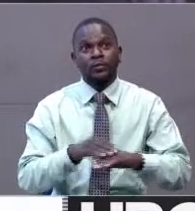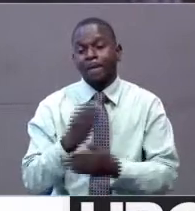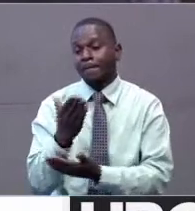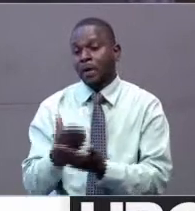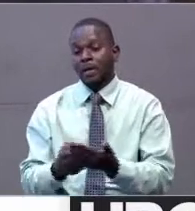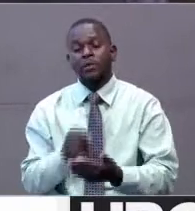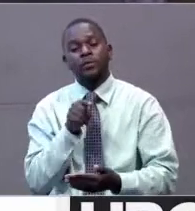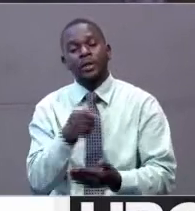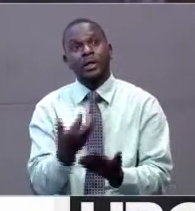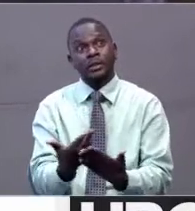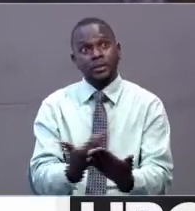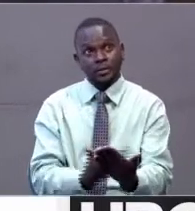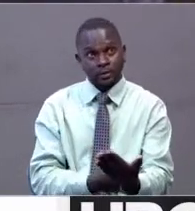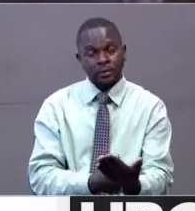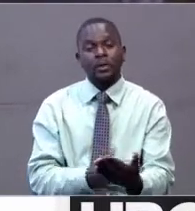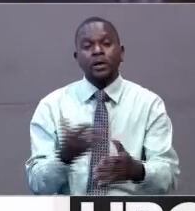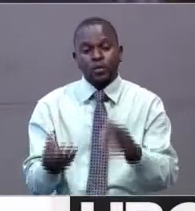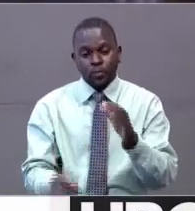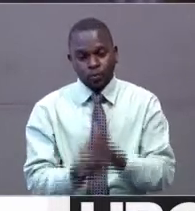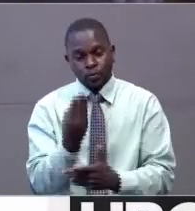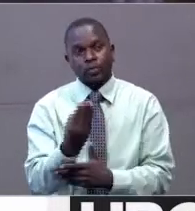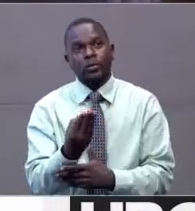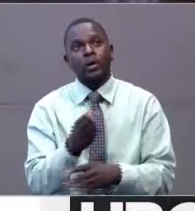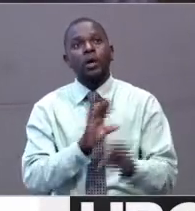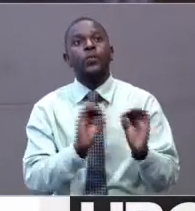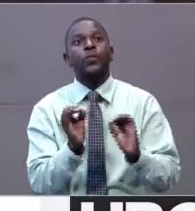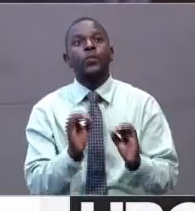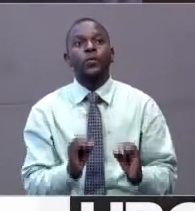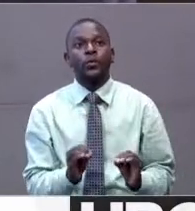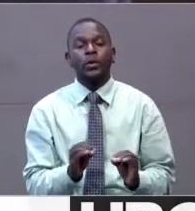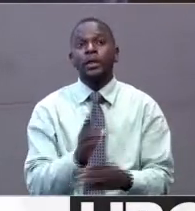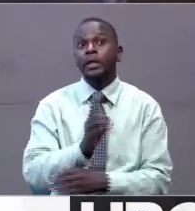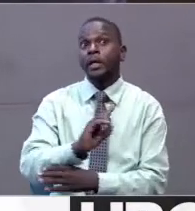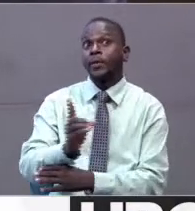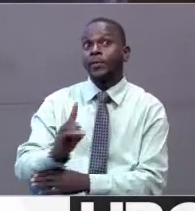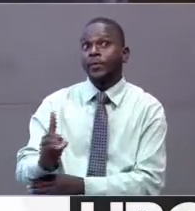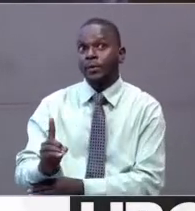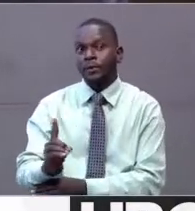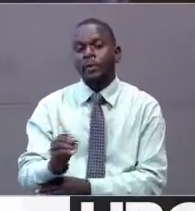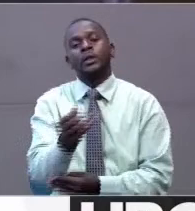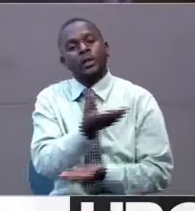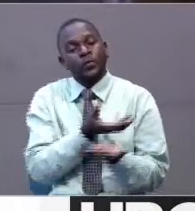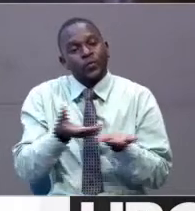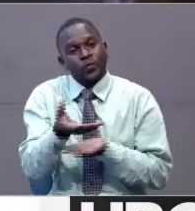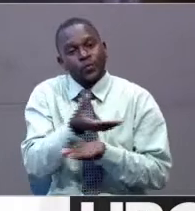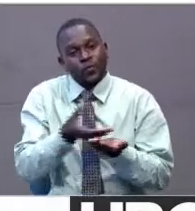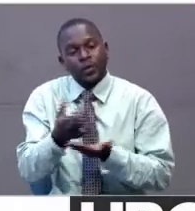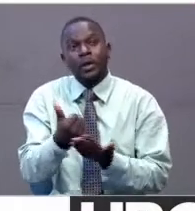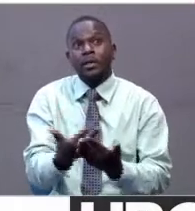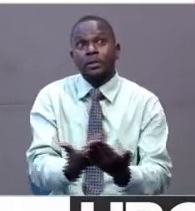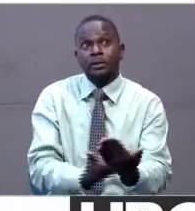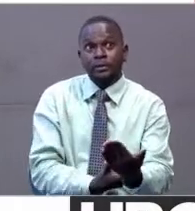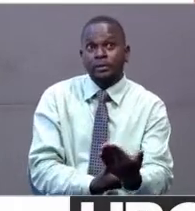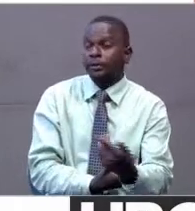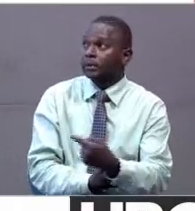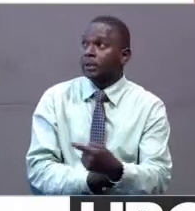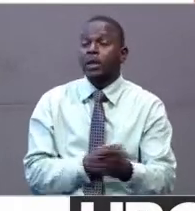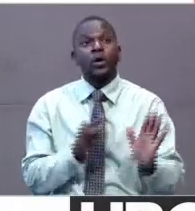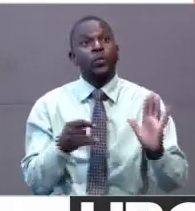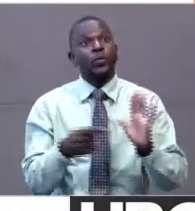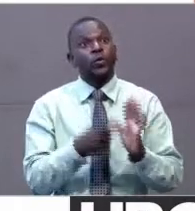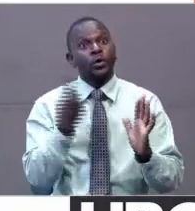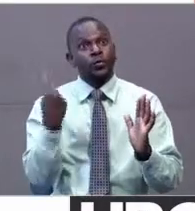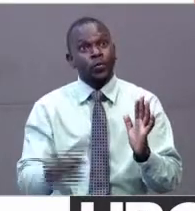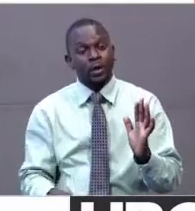Yes. And it should not come up. It should not come up in the minutes of the discussion of the report. Our point